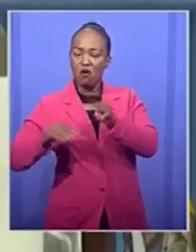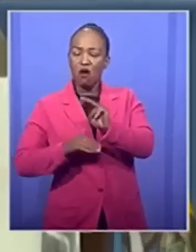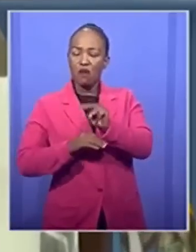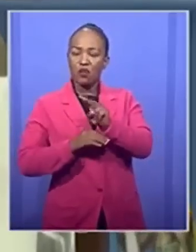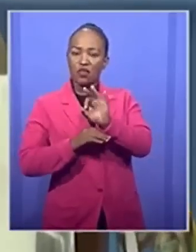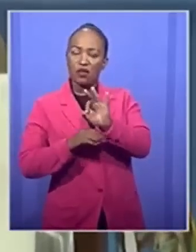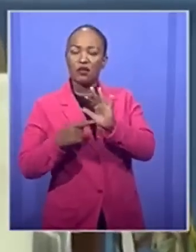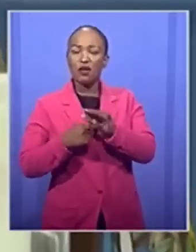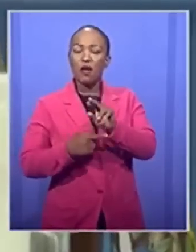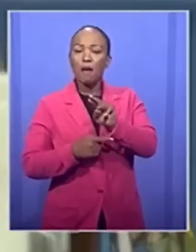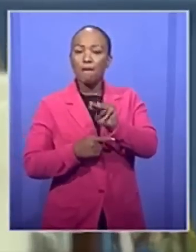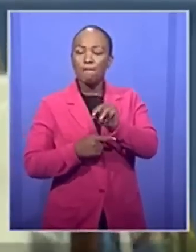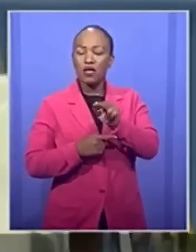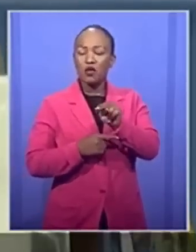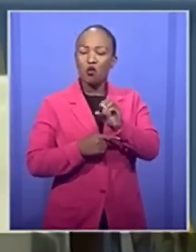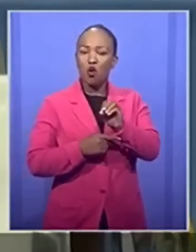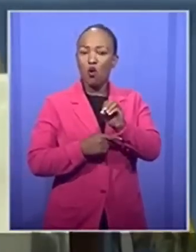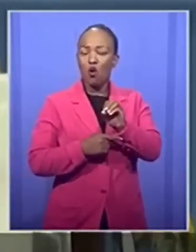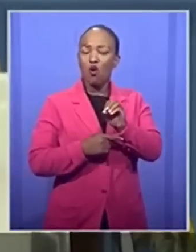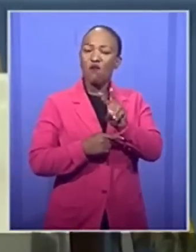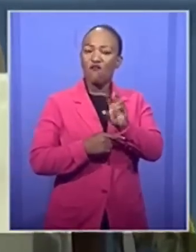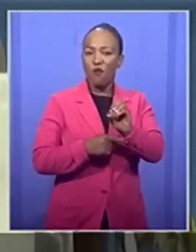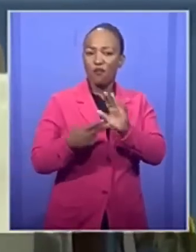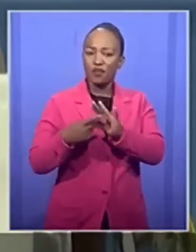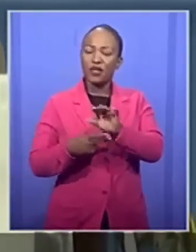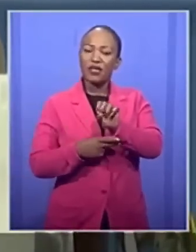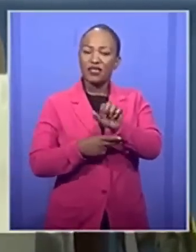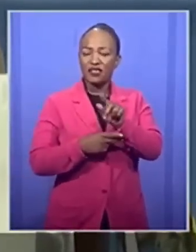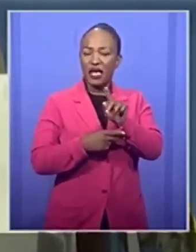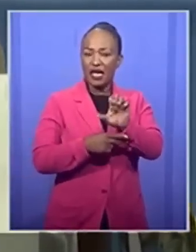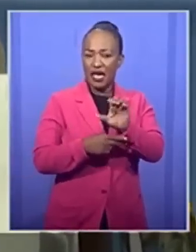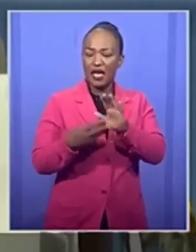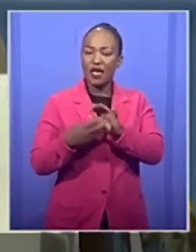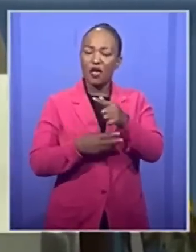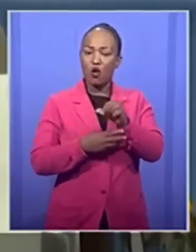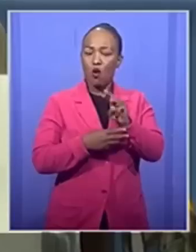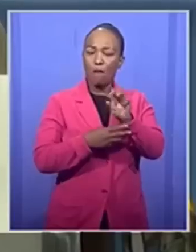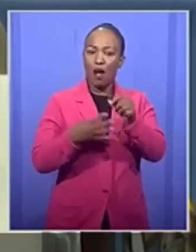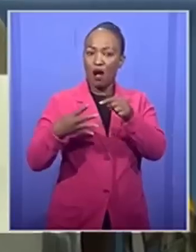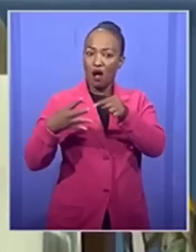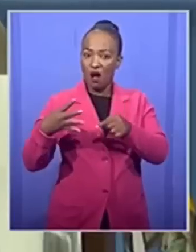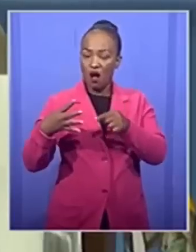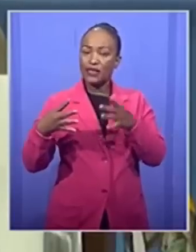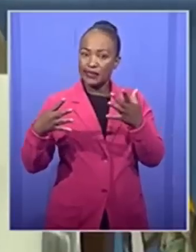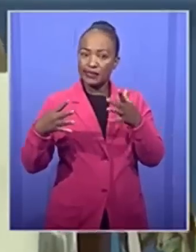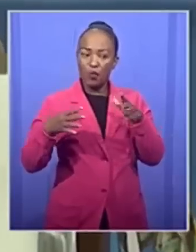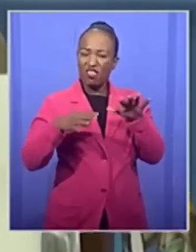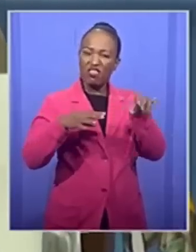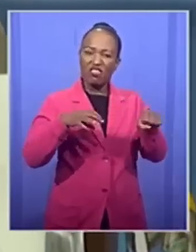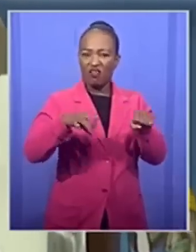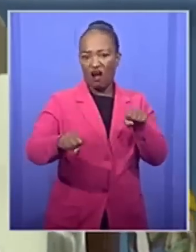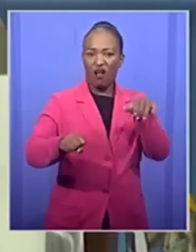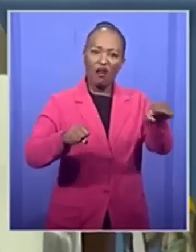Minovo, Sake and Goma, which resulted in the death and casualties of civilians